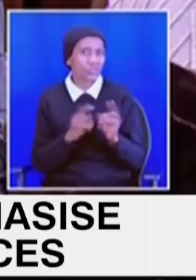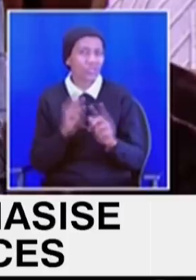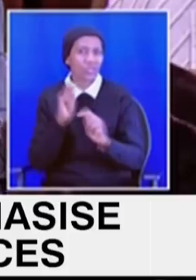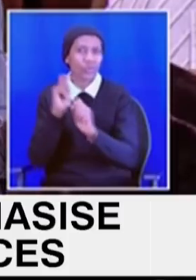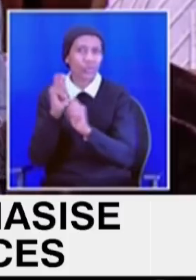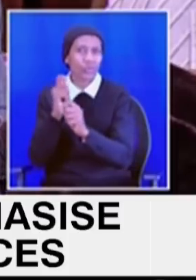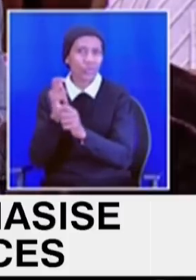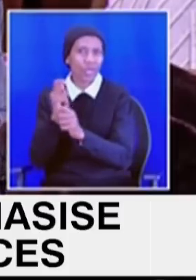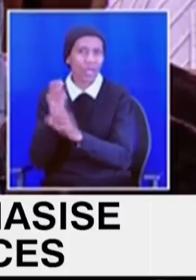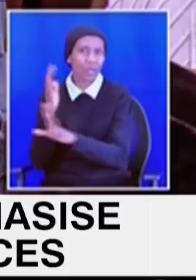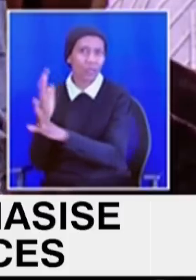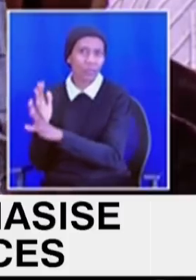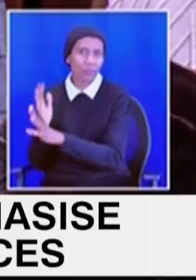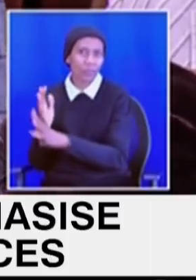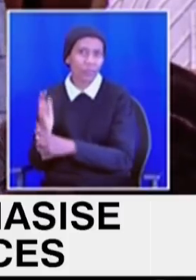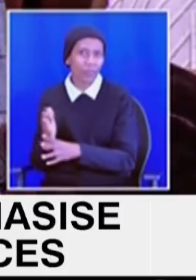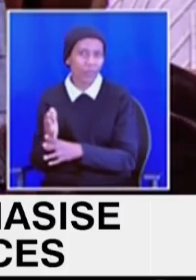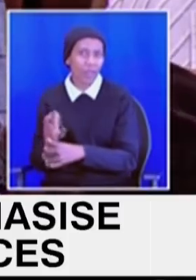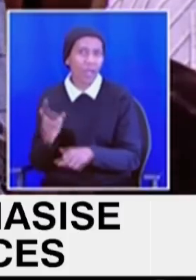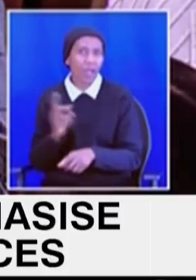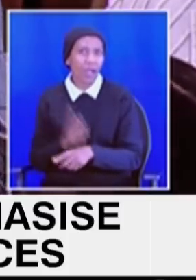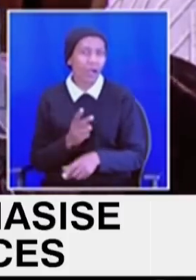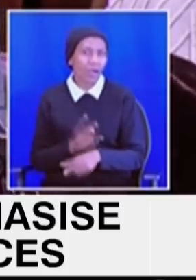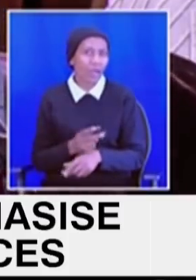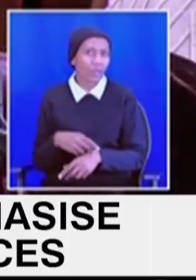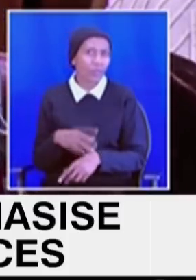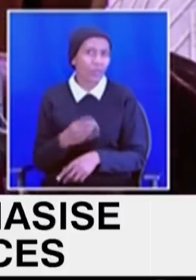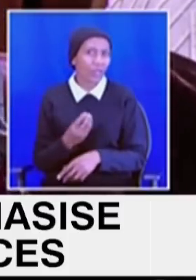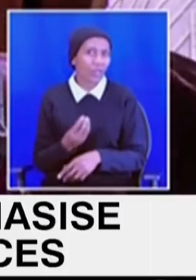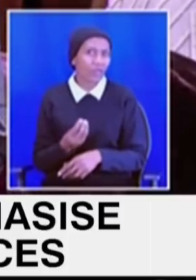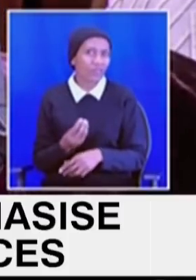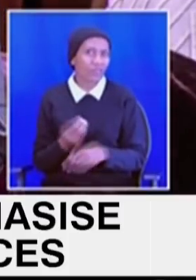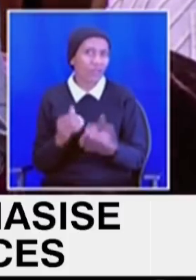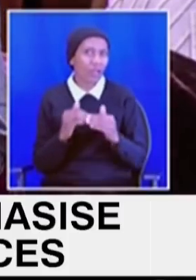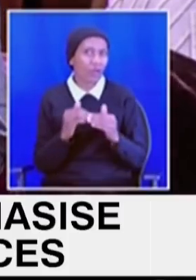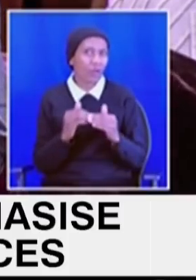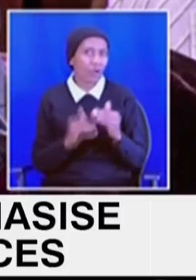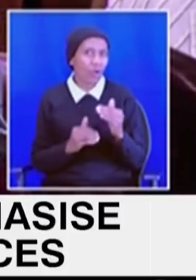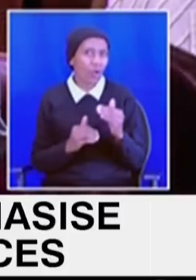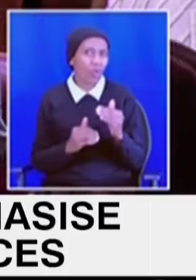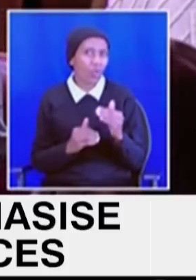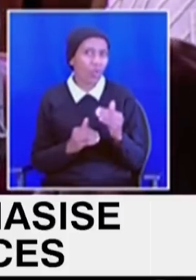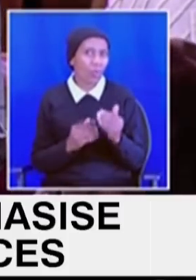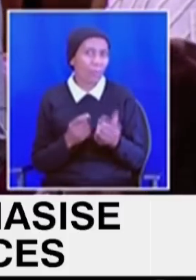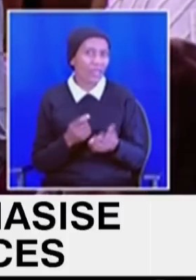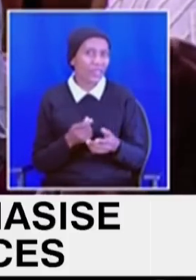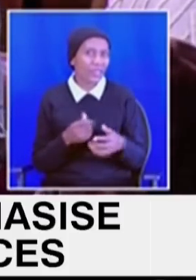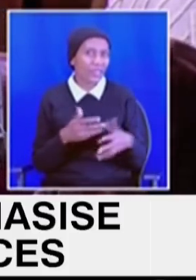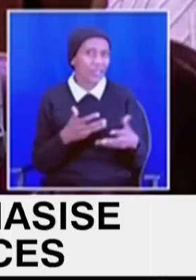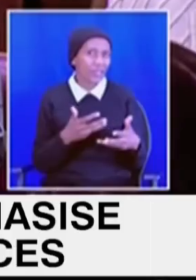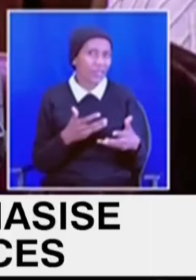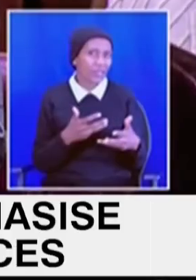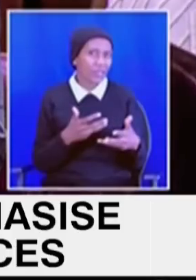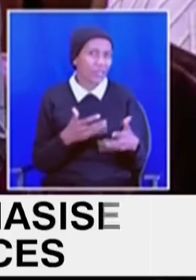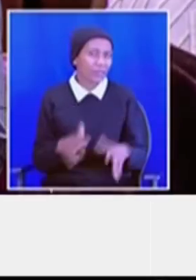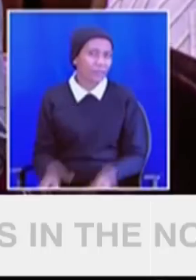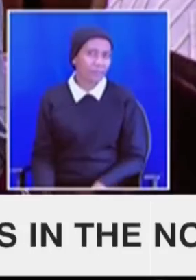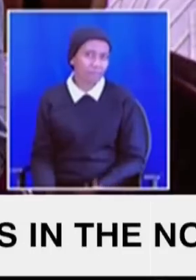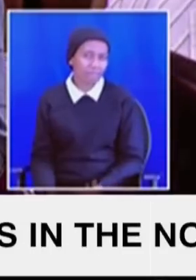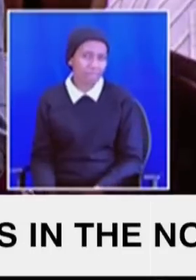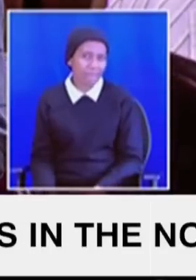municipalities. On the one hand, we have a low revenue base, while at the other hand, there is a high revenue